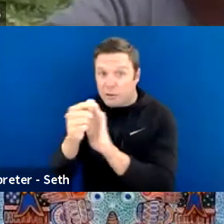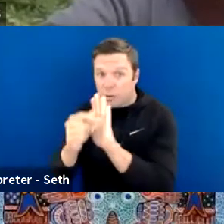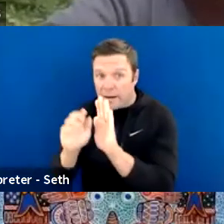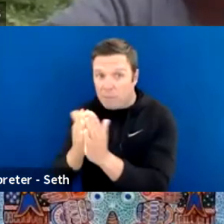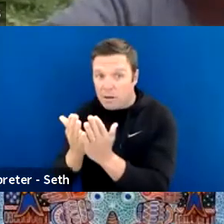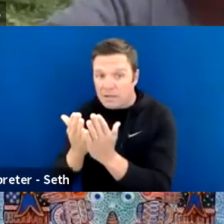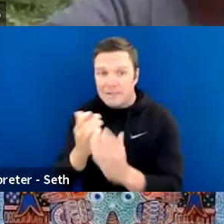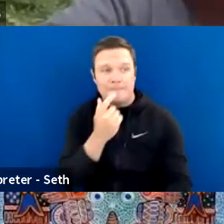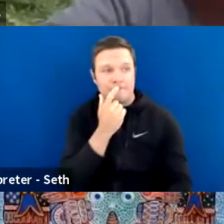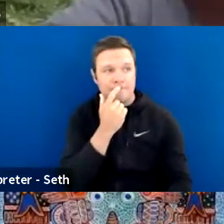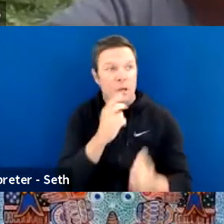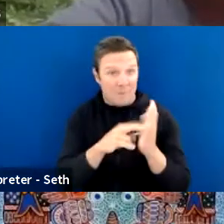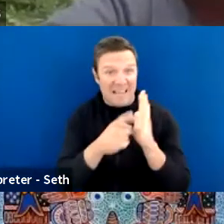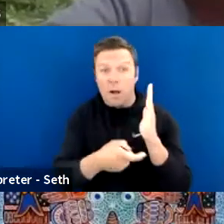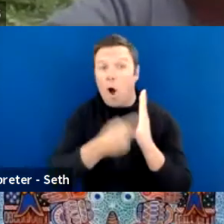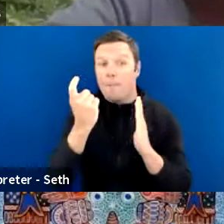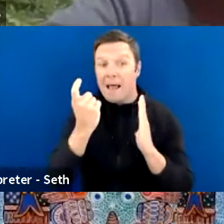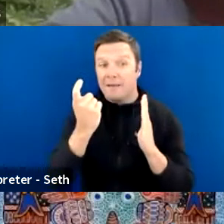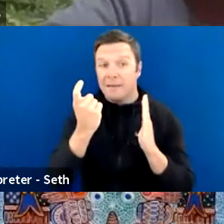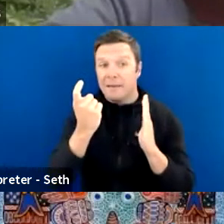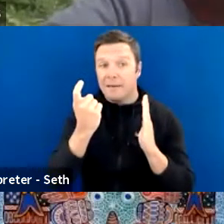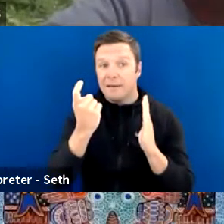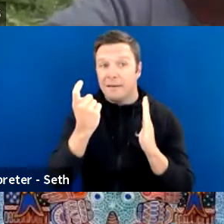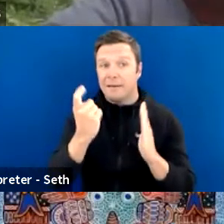imagine you're asking automatically.